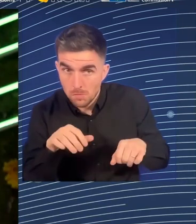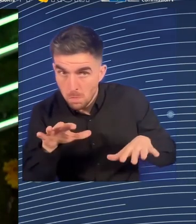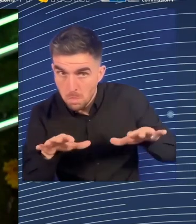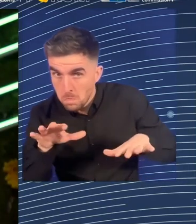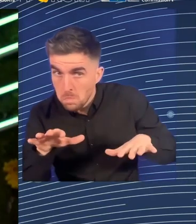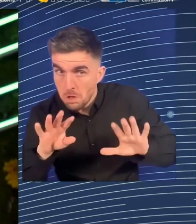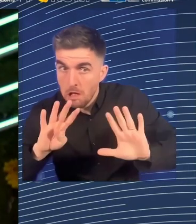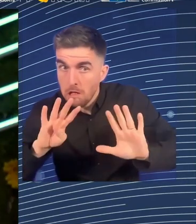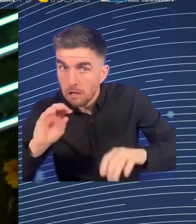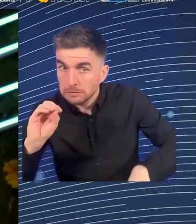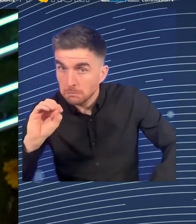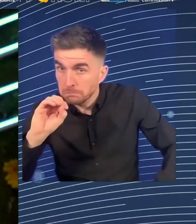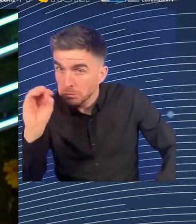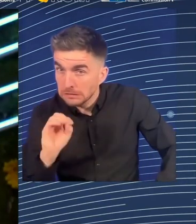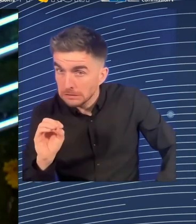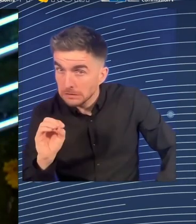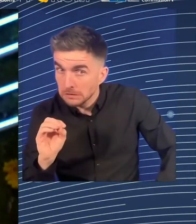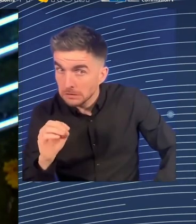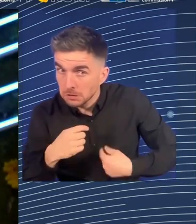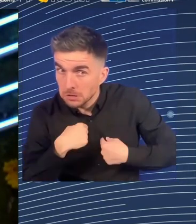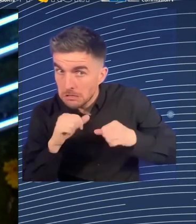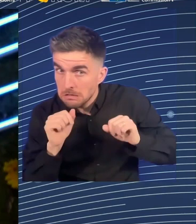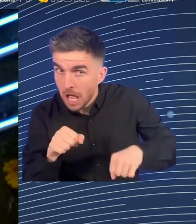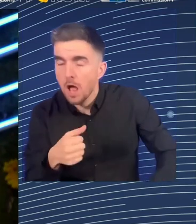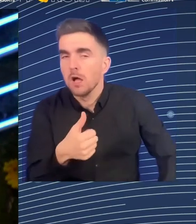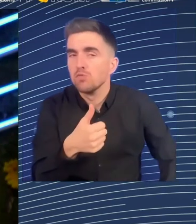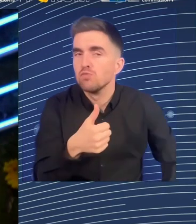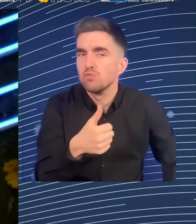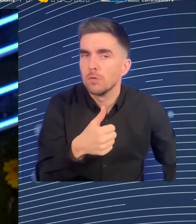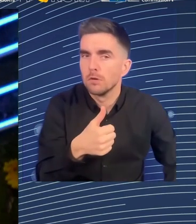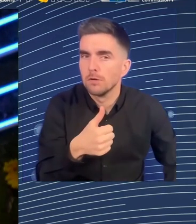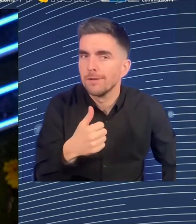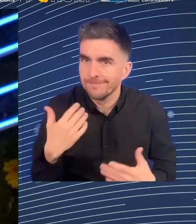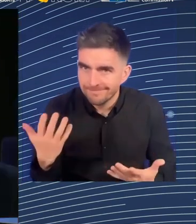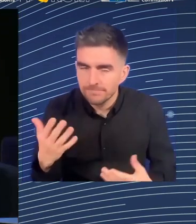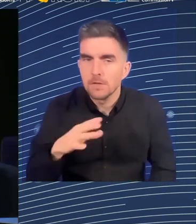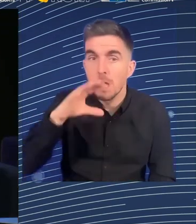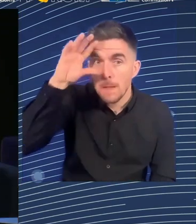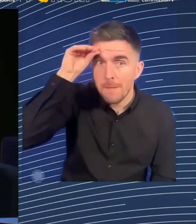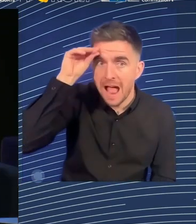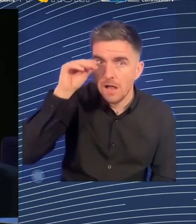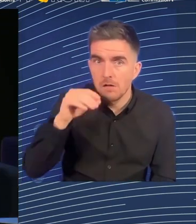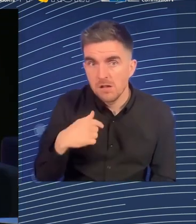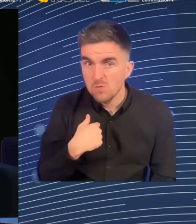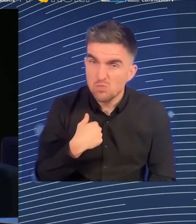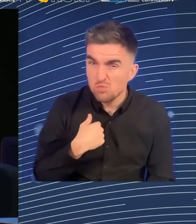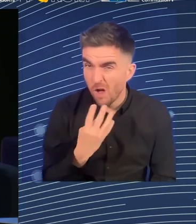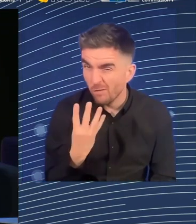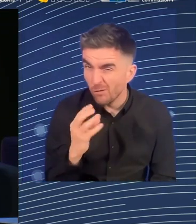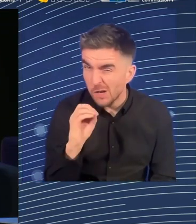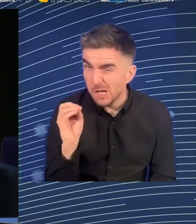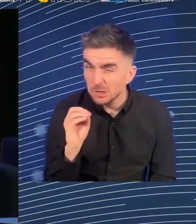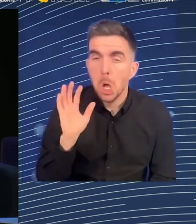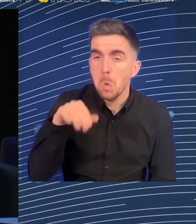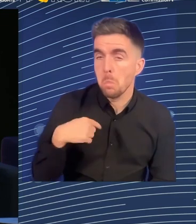often advocate. And we keep perhaps banging a bit away with that skills first approach, because in